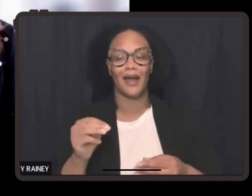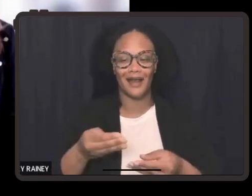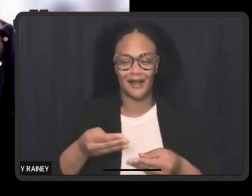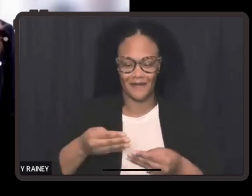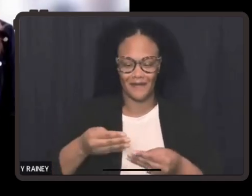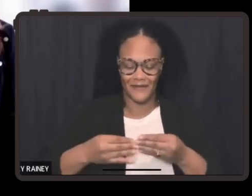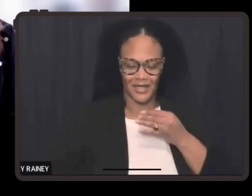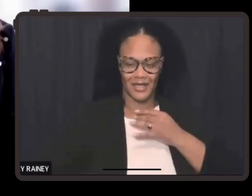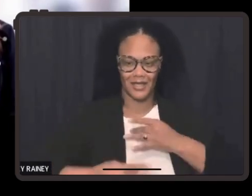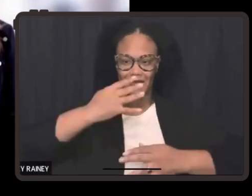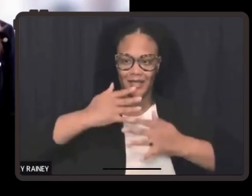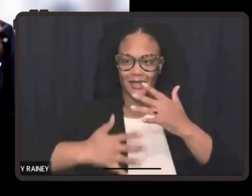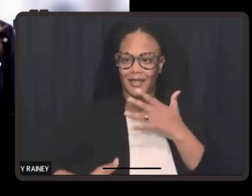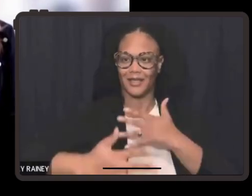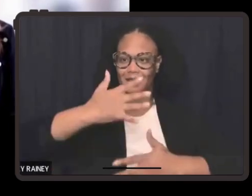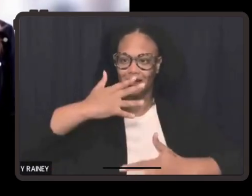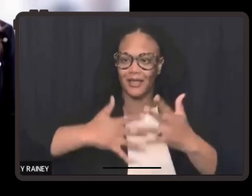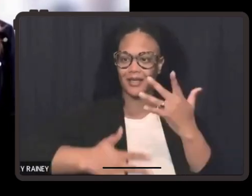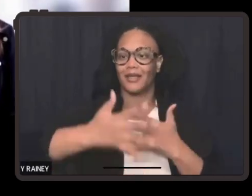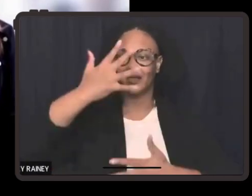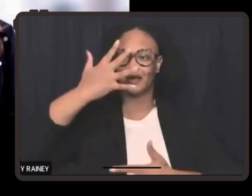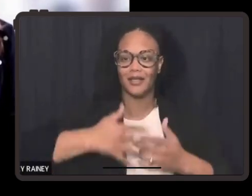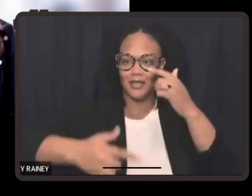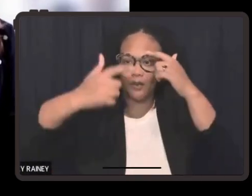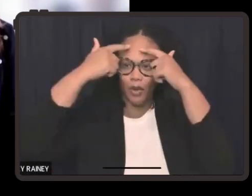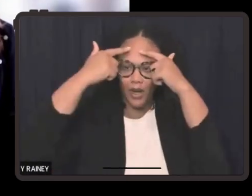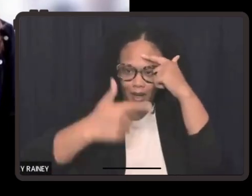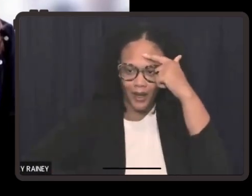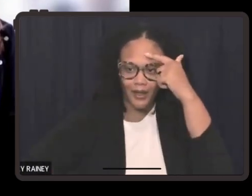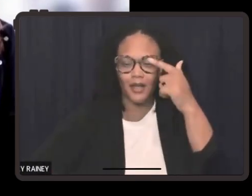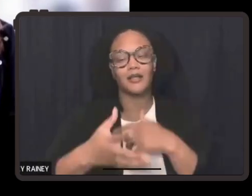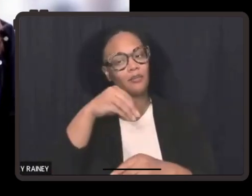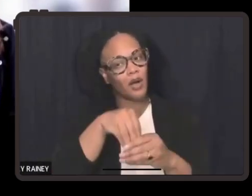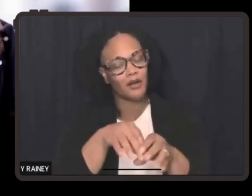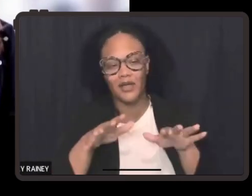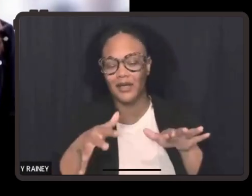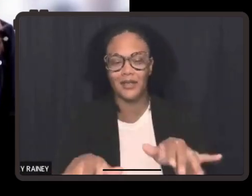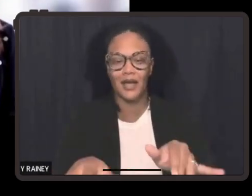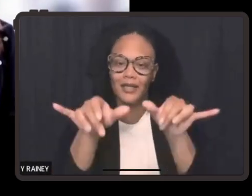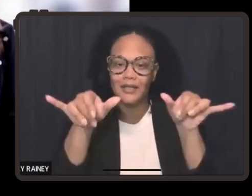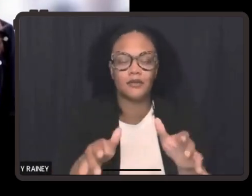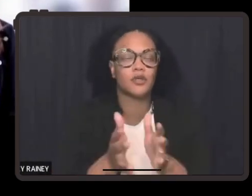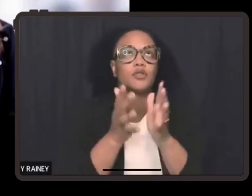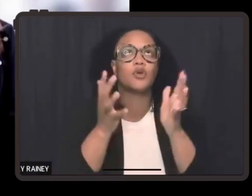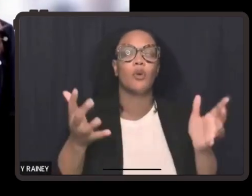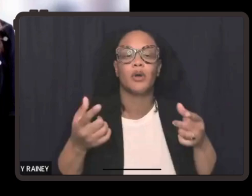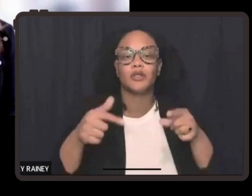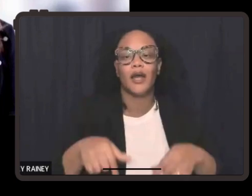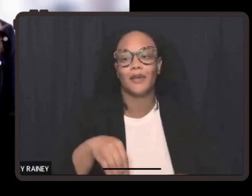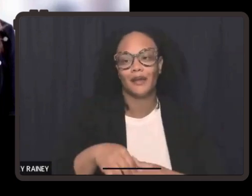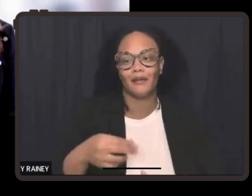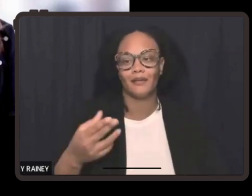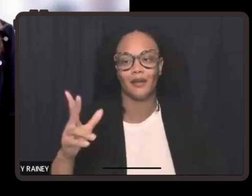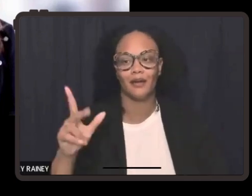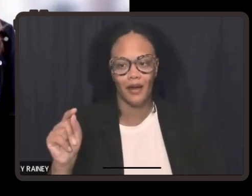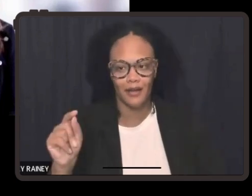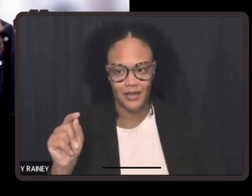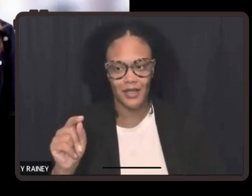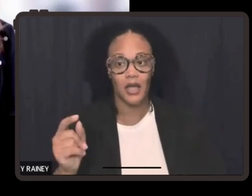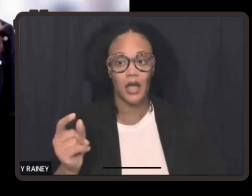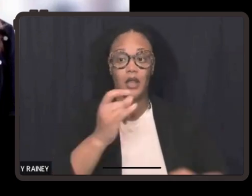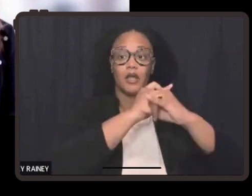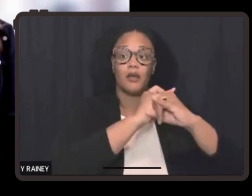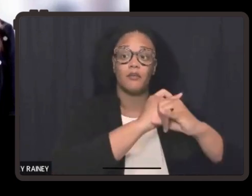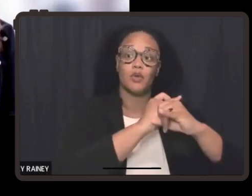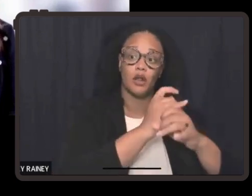feeds back. It's part of the anxiety system. You've got so much happening in the gut. You've got the immunology component of the gut. Gut is